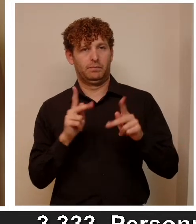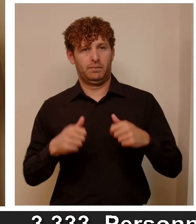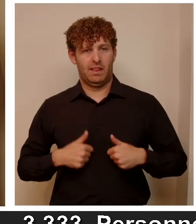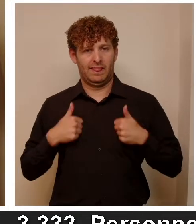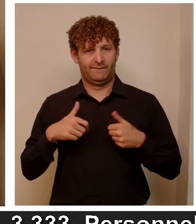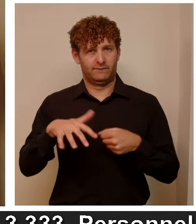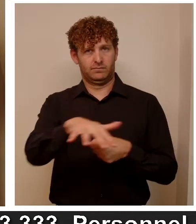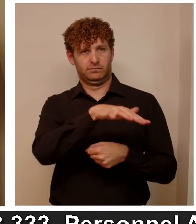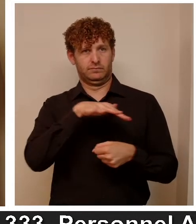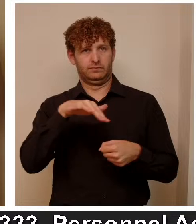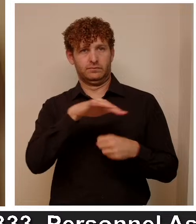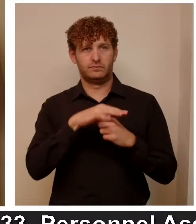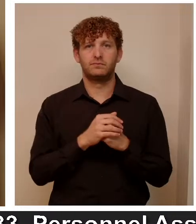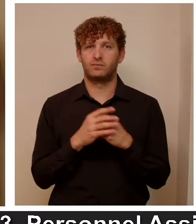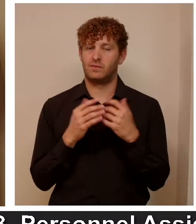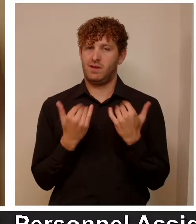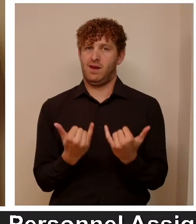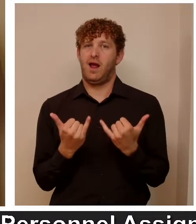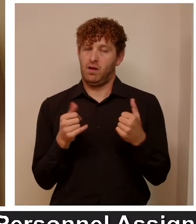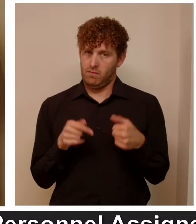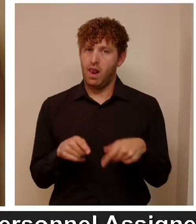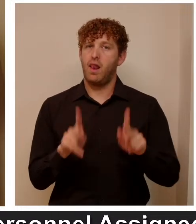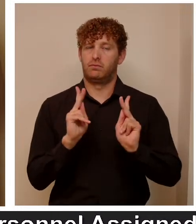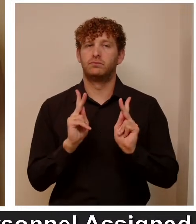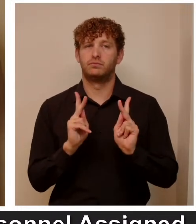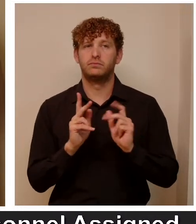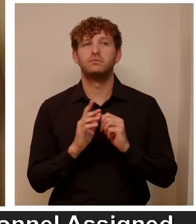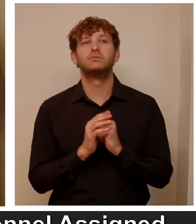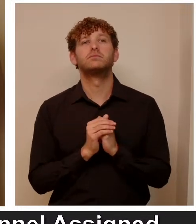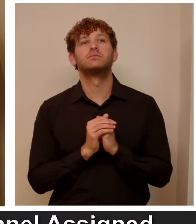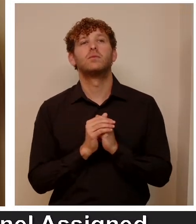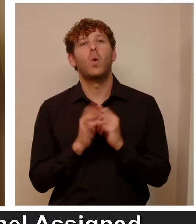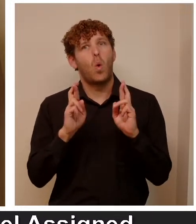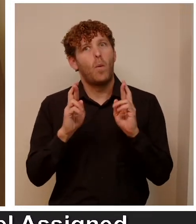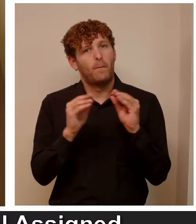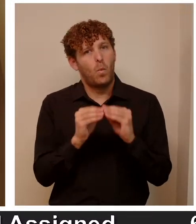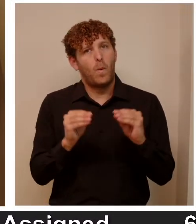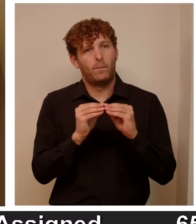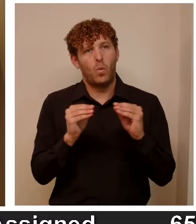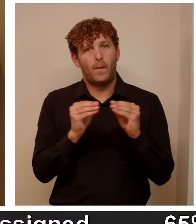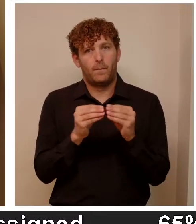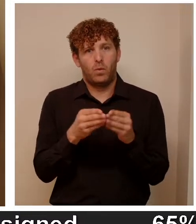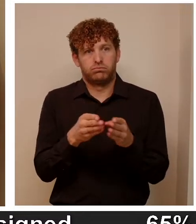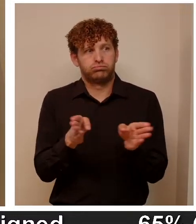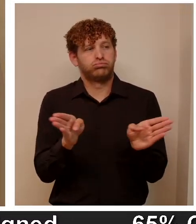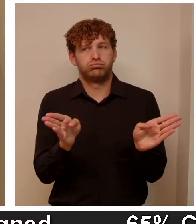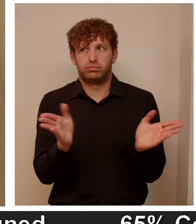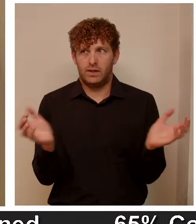hope to increase this process and the efficiency as we go on, but just a great day for everybody involved. Thank you.